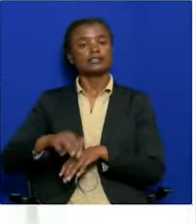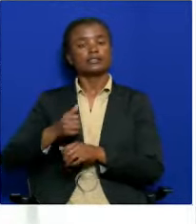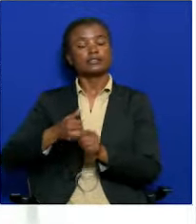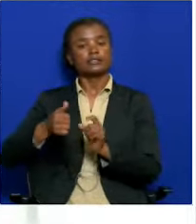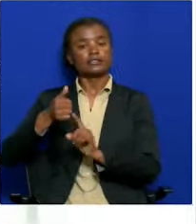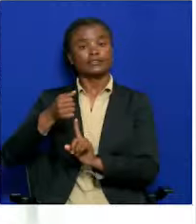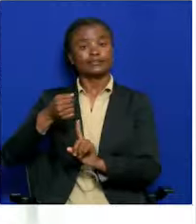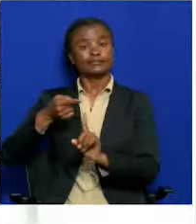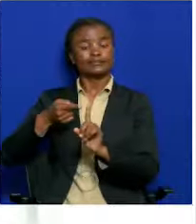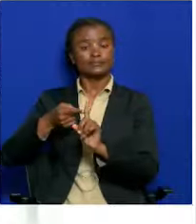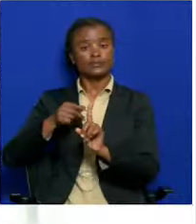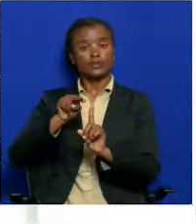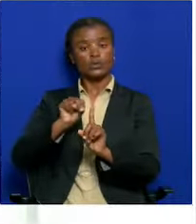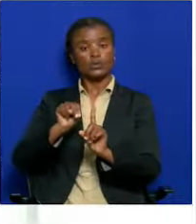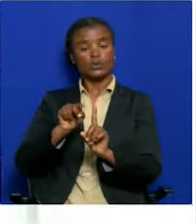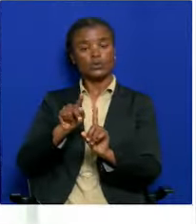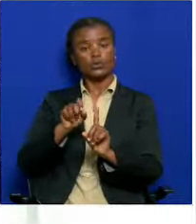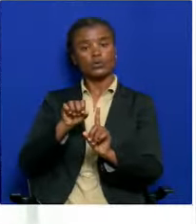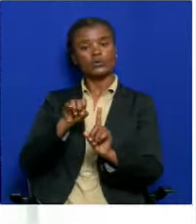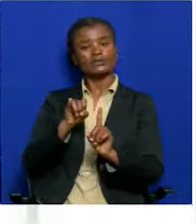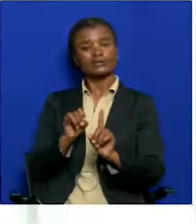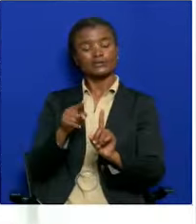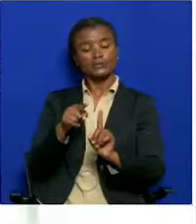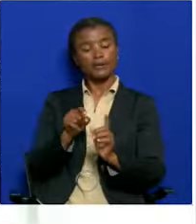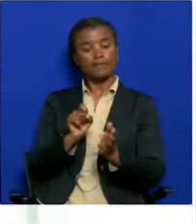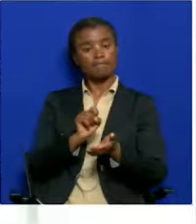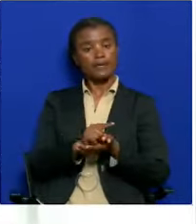a media inquiry